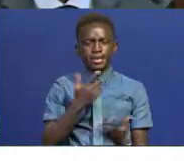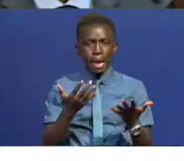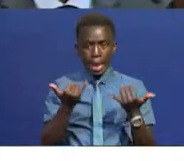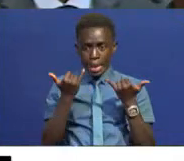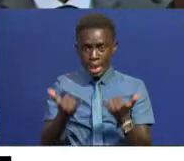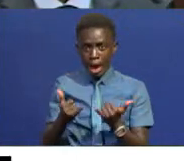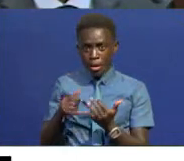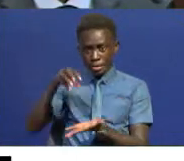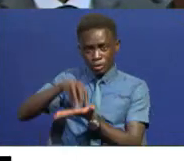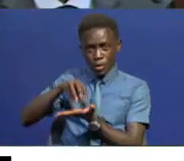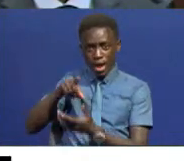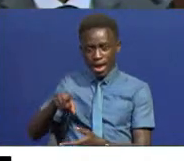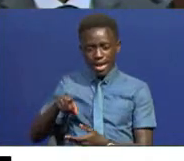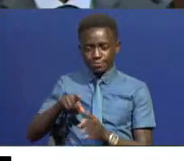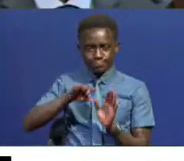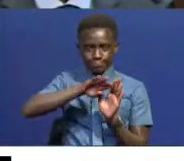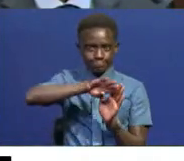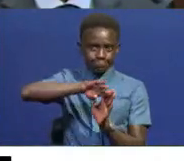status.